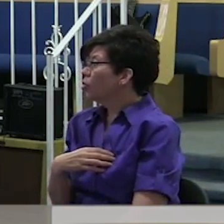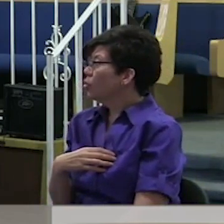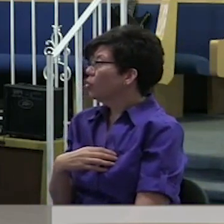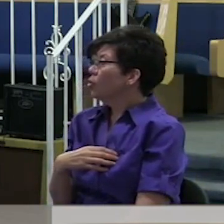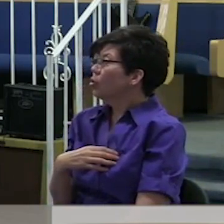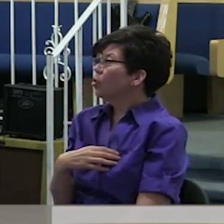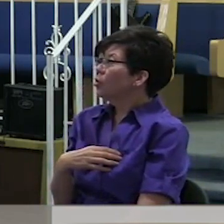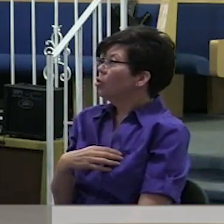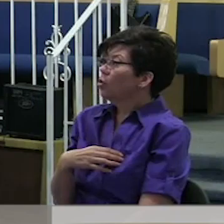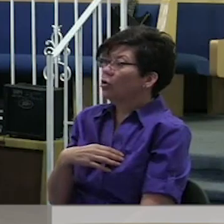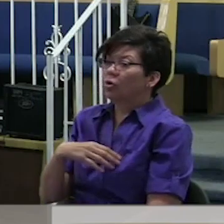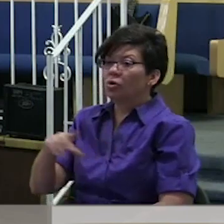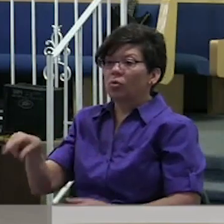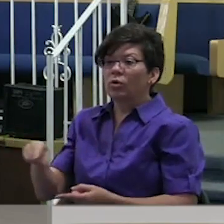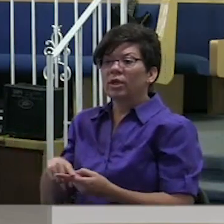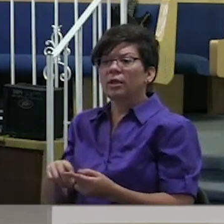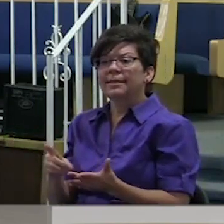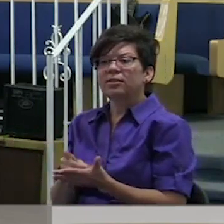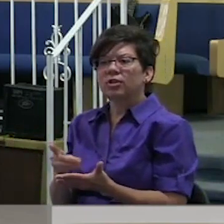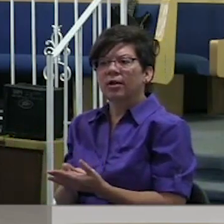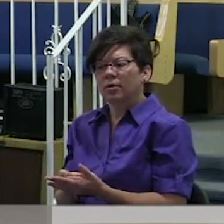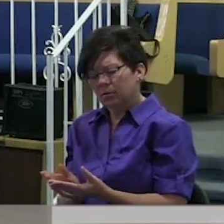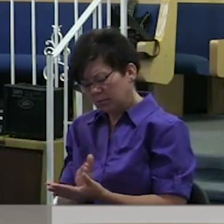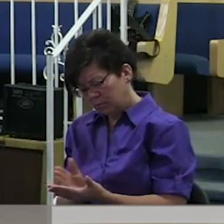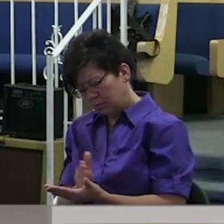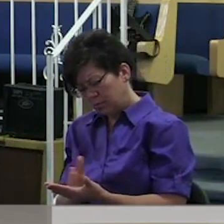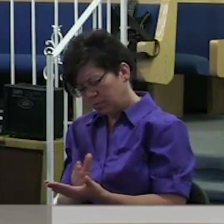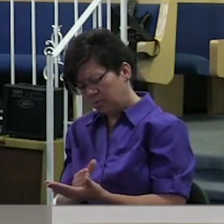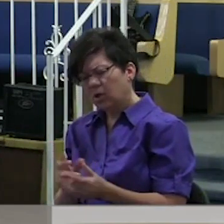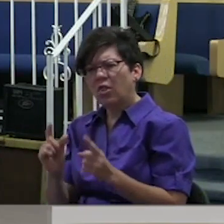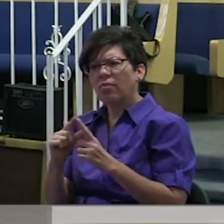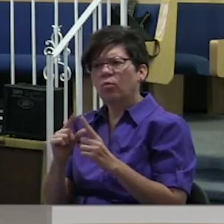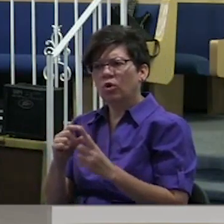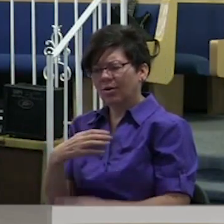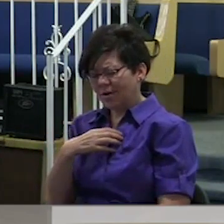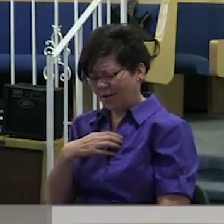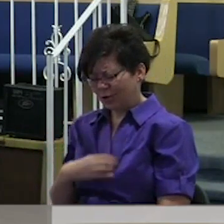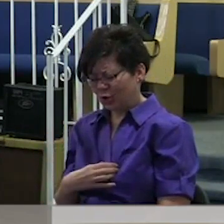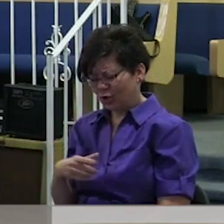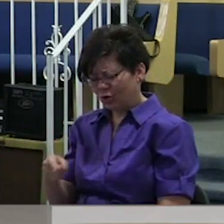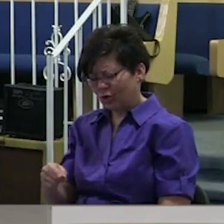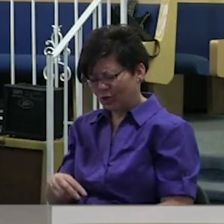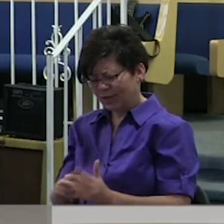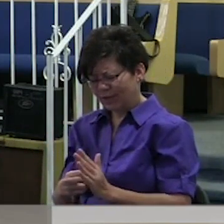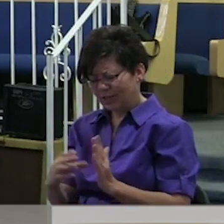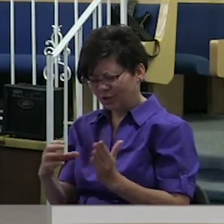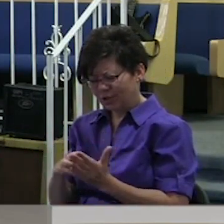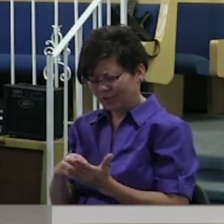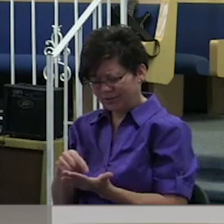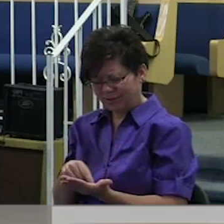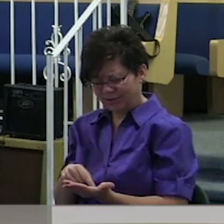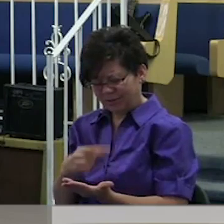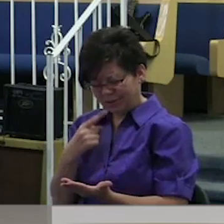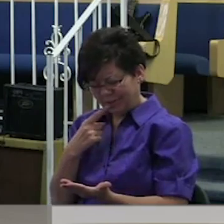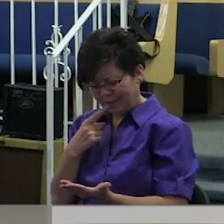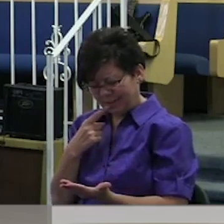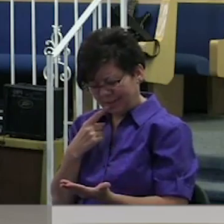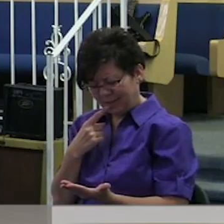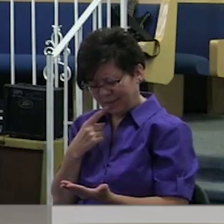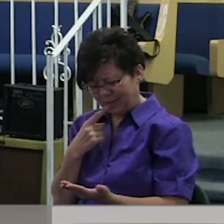When we look up the word hunger, Merriam-Webster has given it a definition as to being